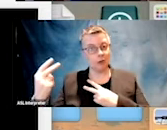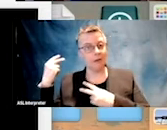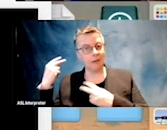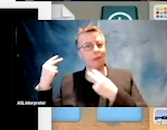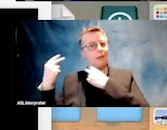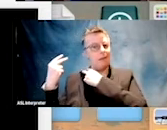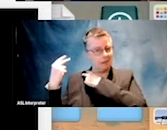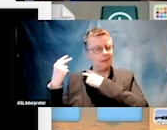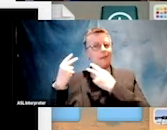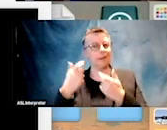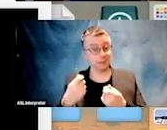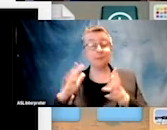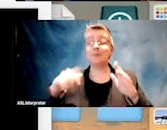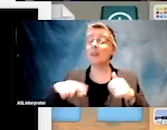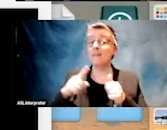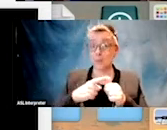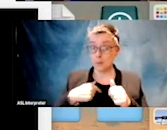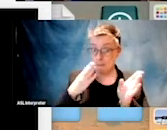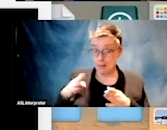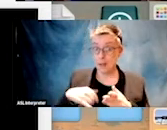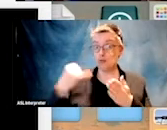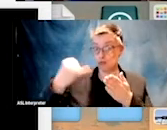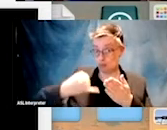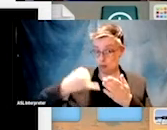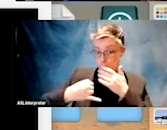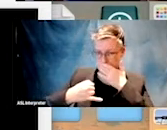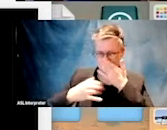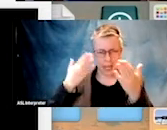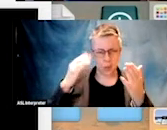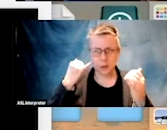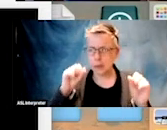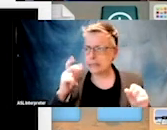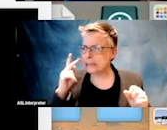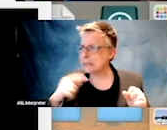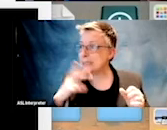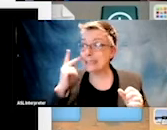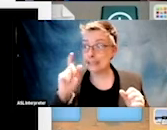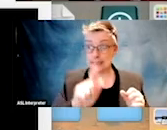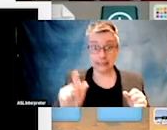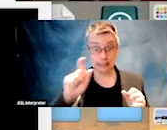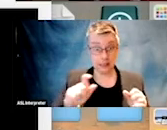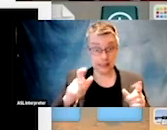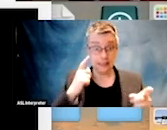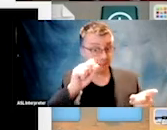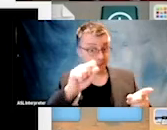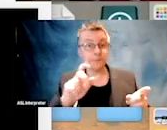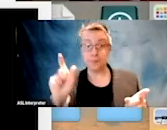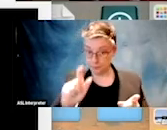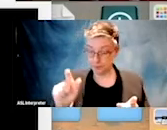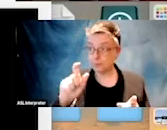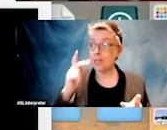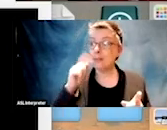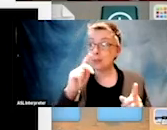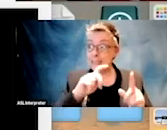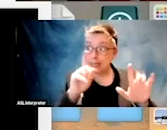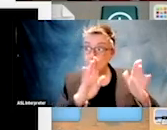I originally was going to draw her. If you, I don't know if you can see, can you see my cursor? Yes. Okay. So if you